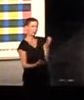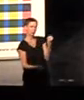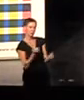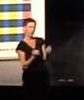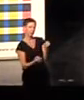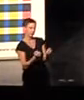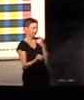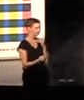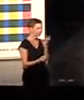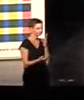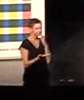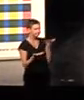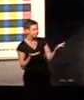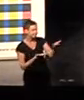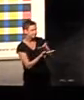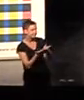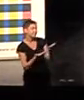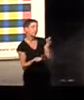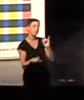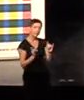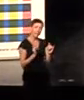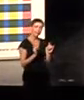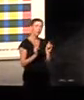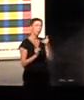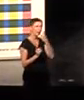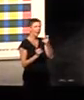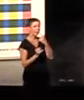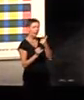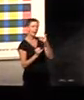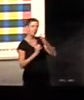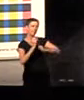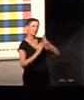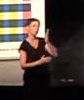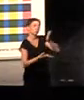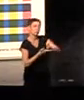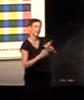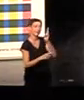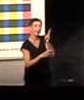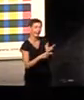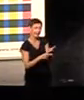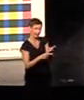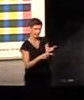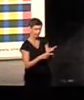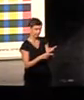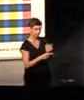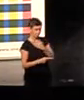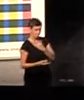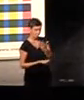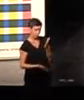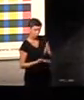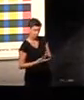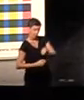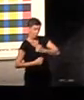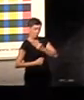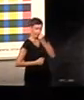dit maybe we can be store's om het rust in folie de trust in our own ability to wreathing